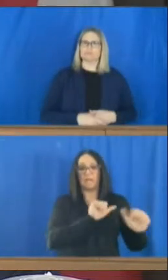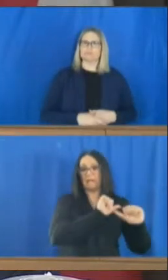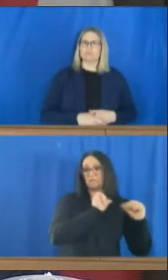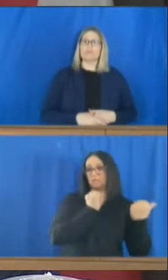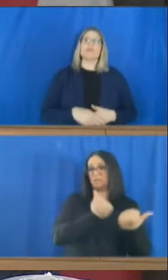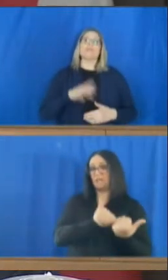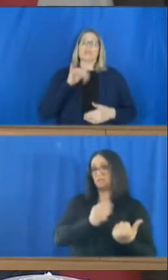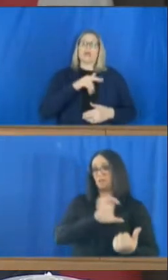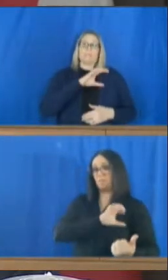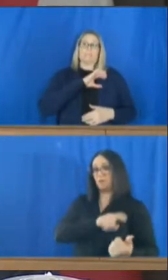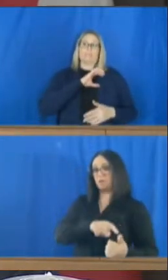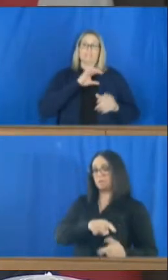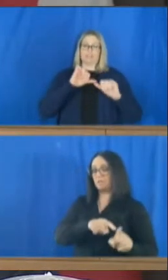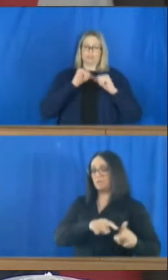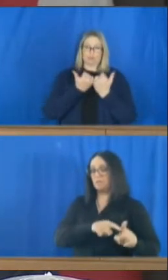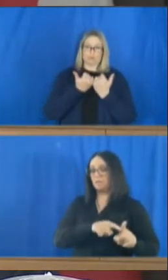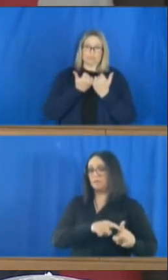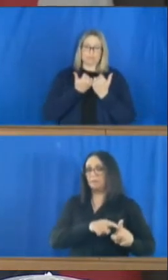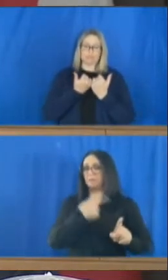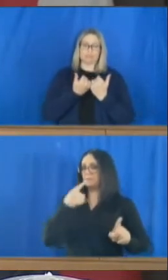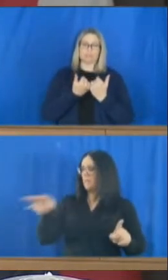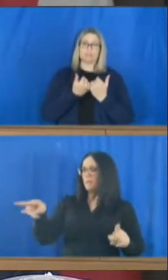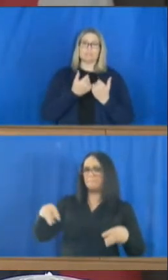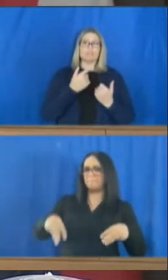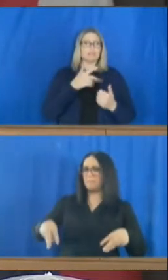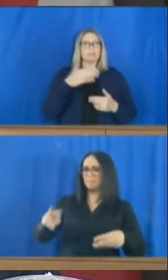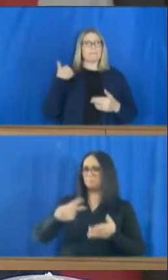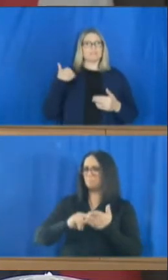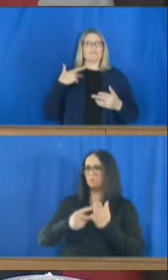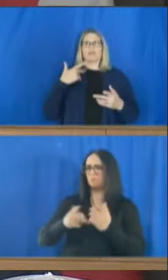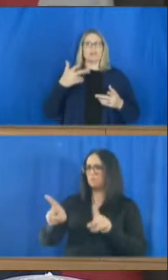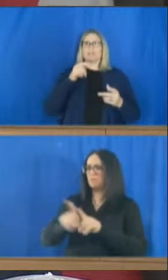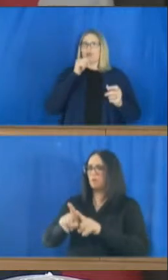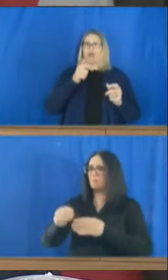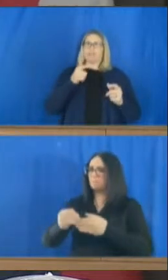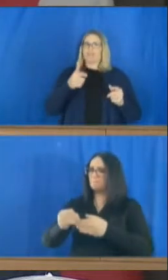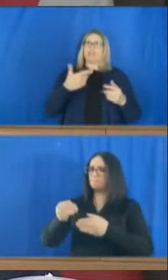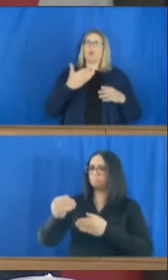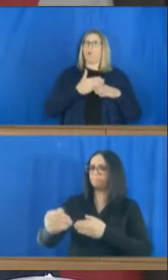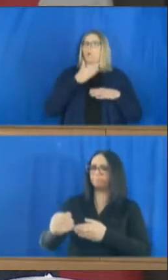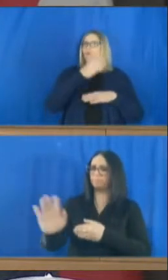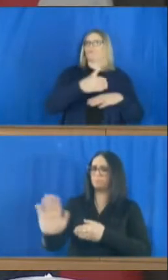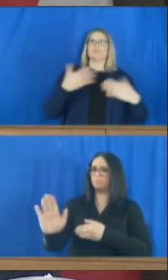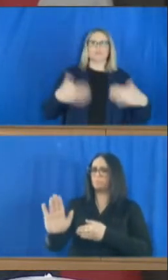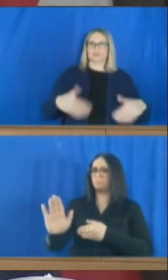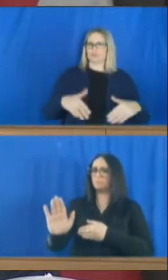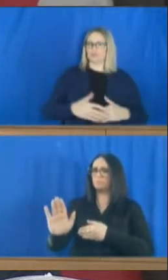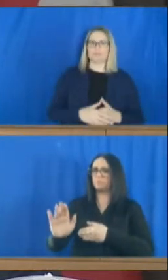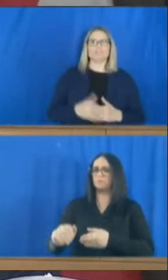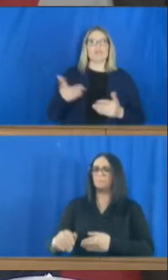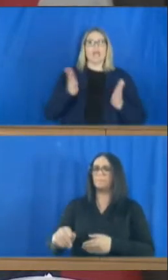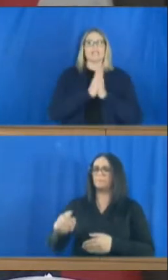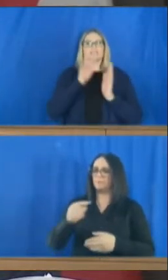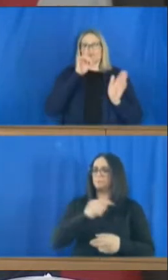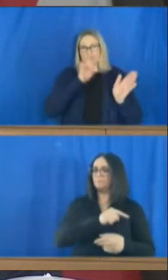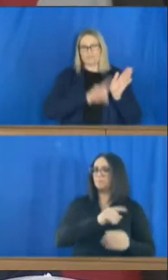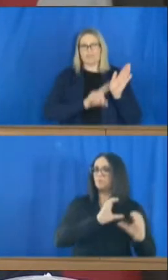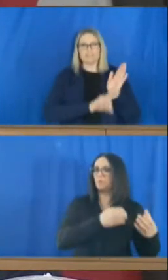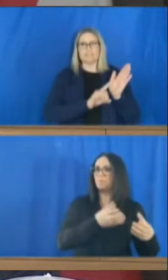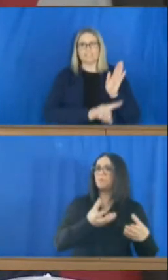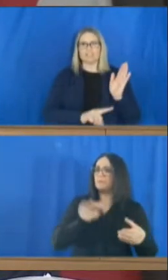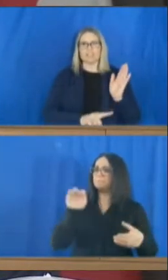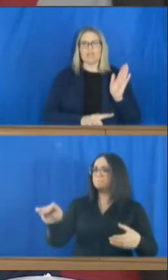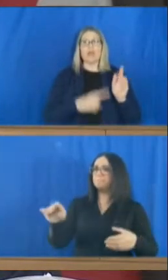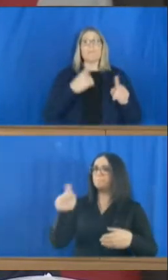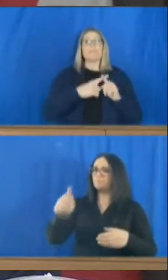that letter. Well, I haven't had a chance to review the letter in depth. I am aware of it, and I